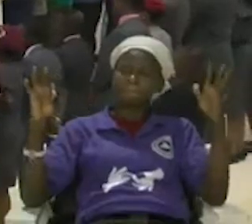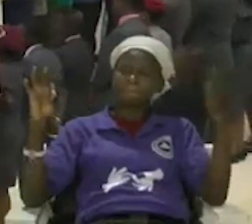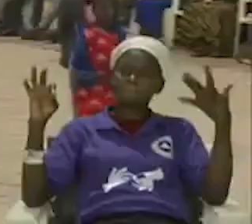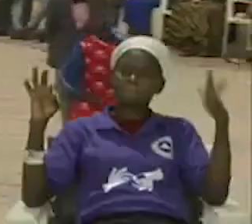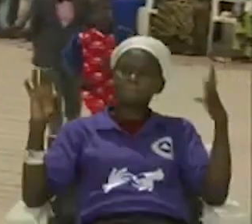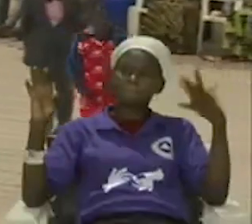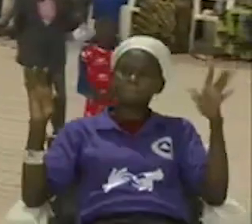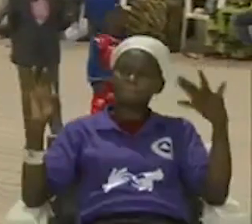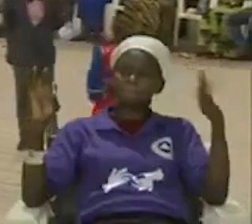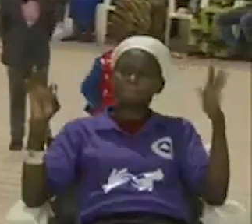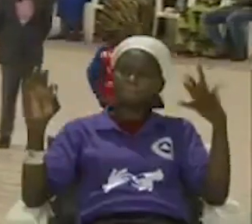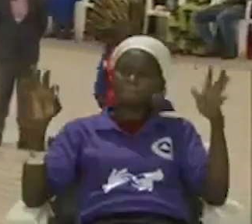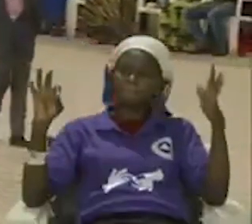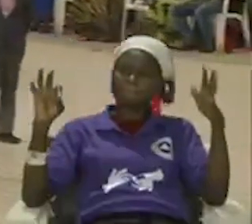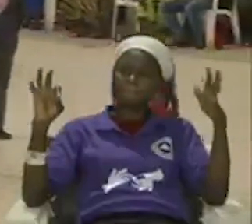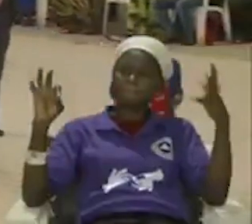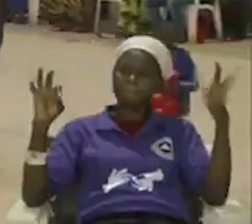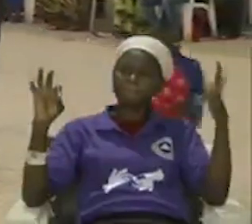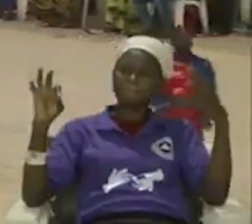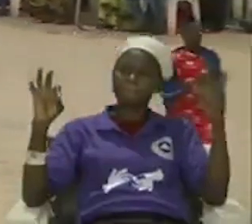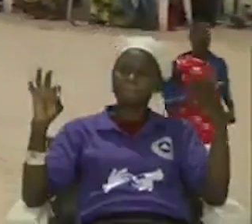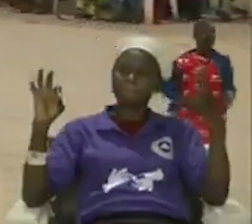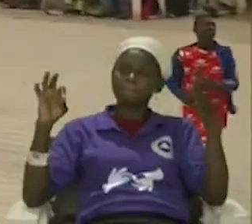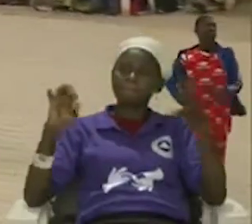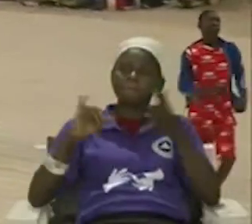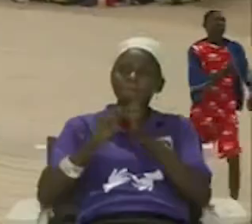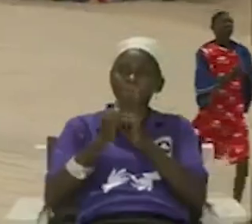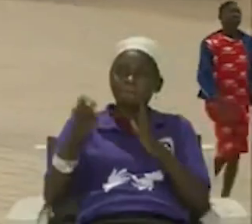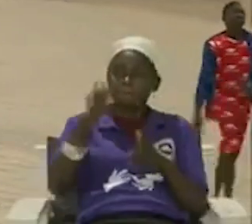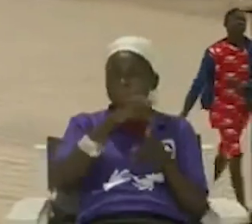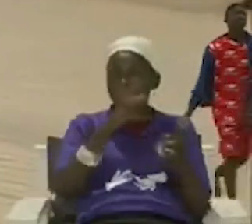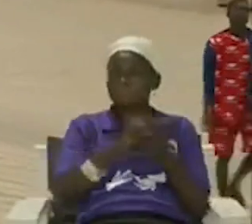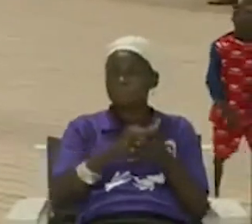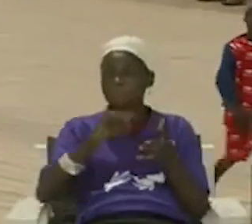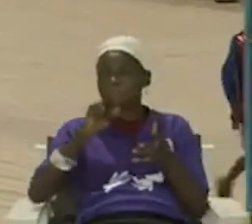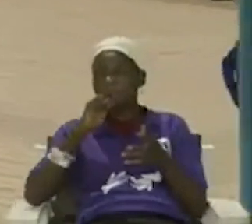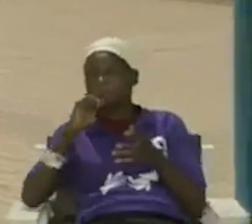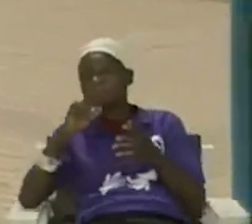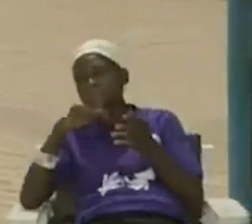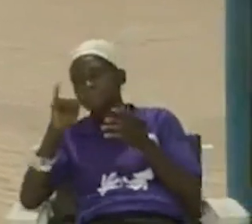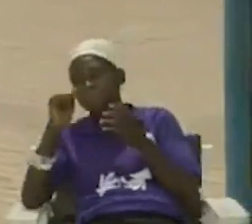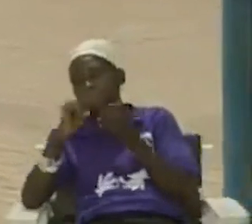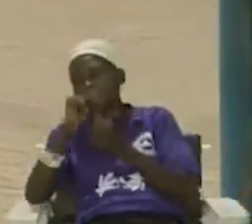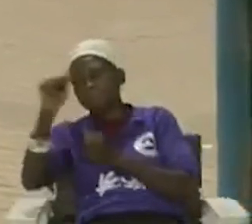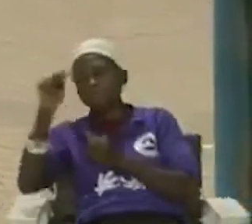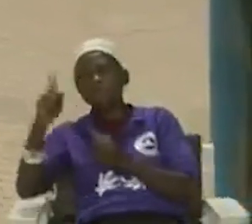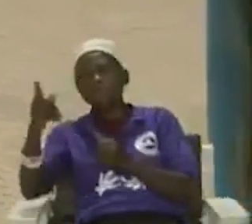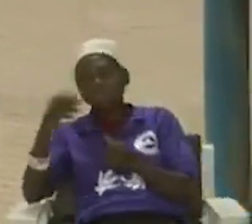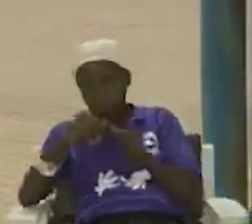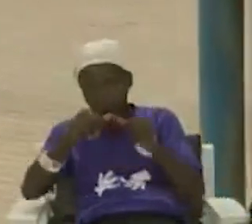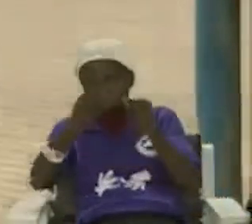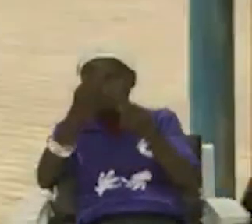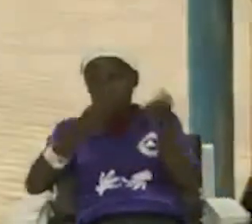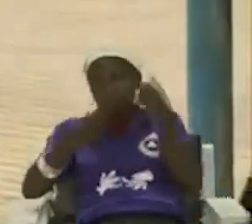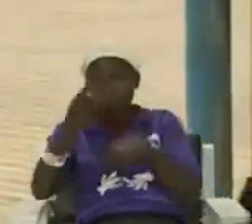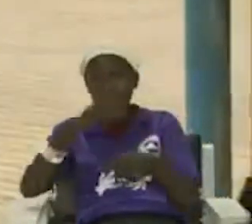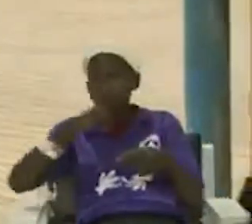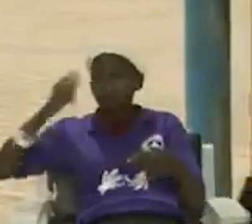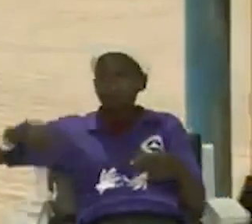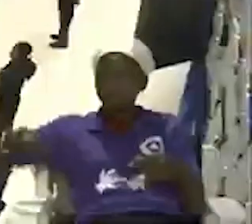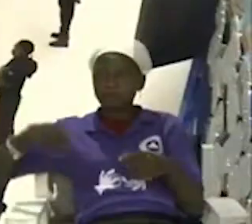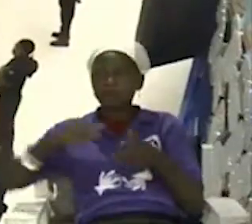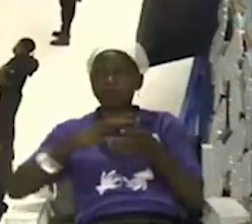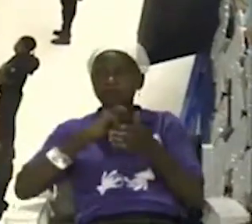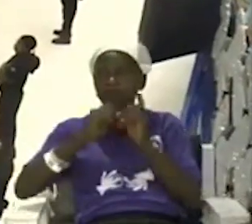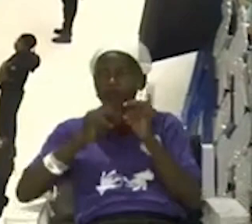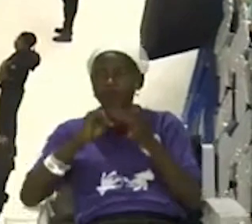Now that's the final countdown. Those of you who are on the way, keep coming, keep coming. You are not late yet. And those of us who are already